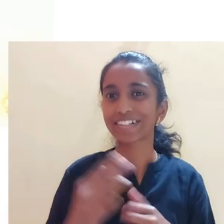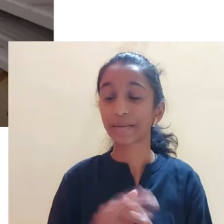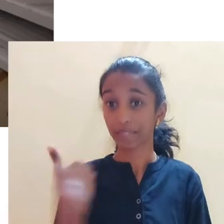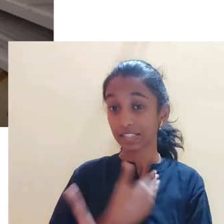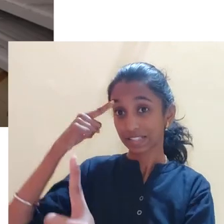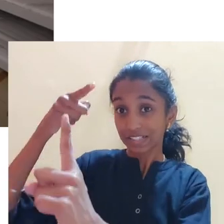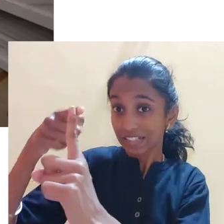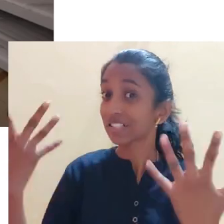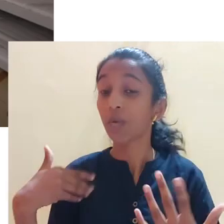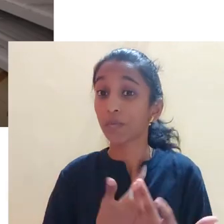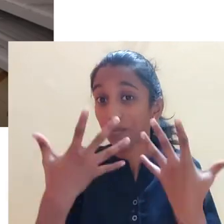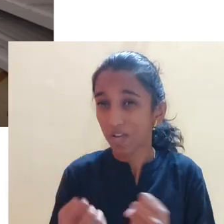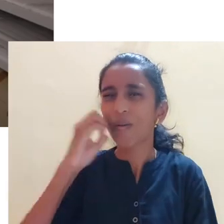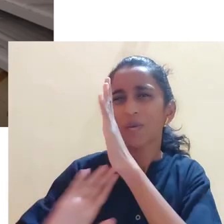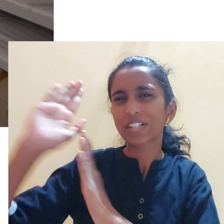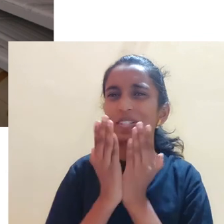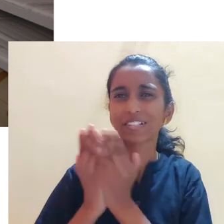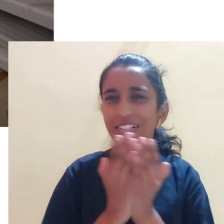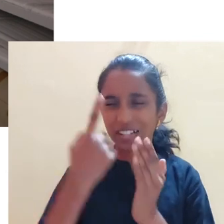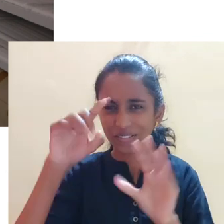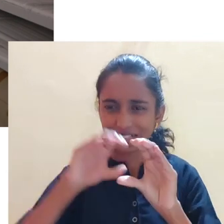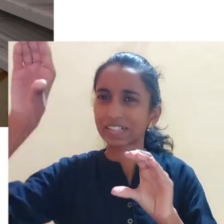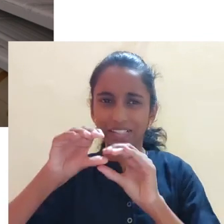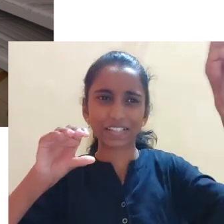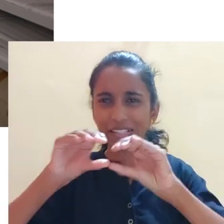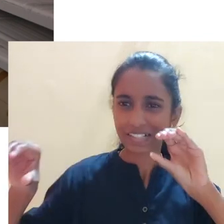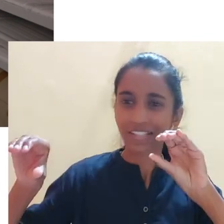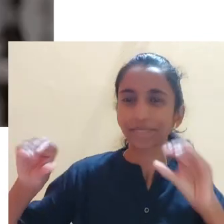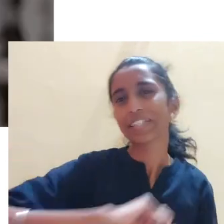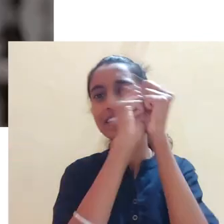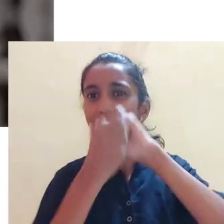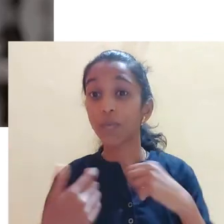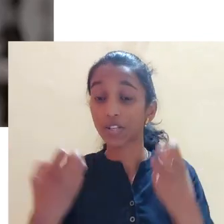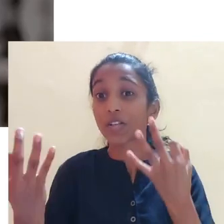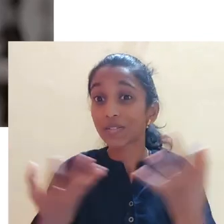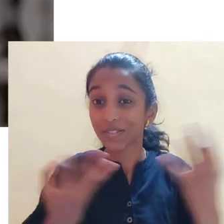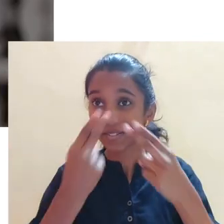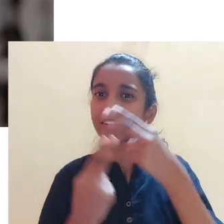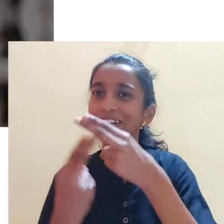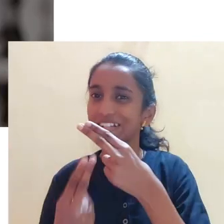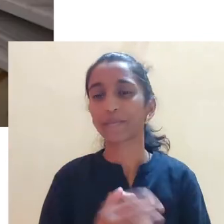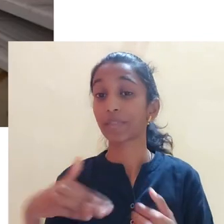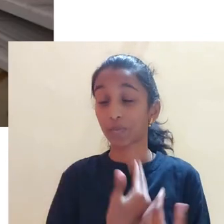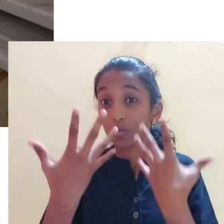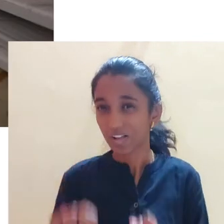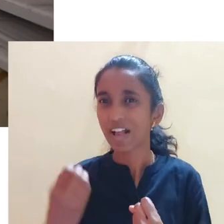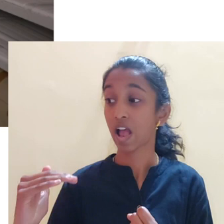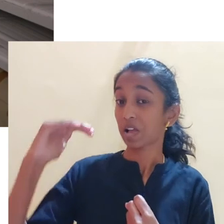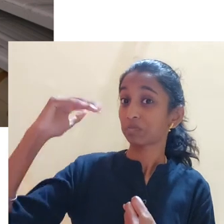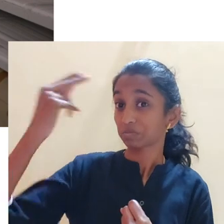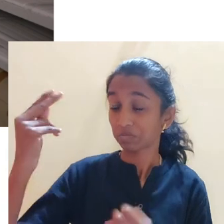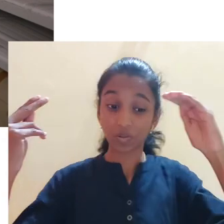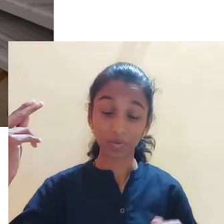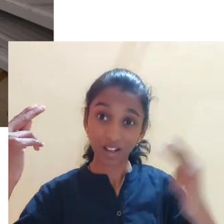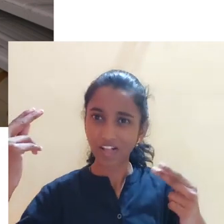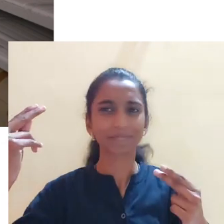art. Our aim is to move away from the old school of categorization that existed to find new narratives. We want to bridge